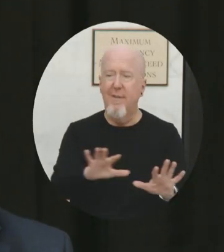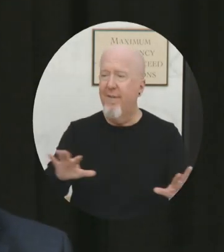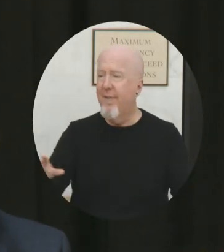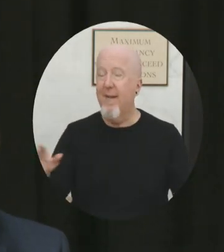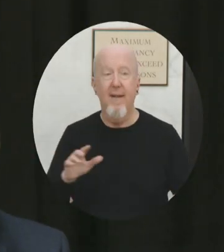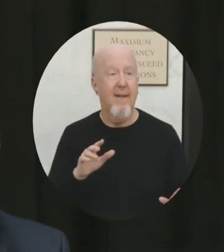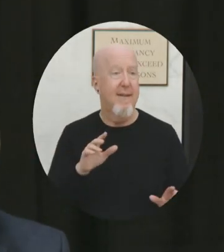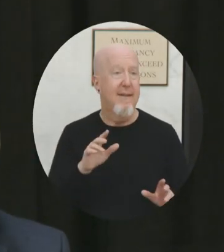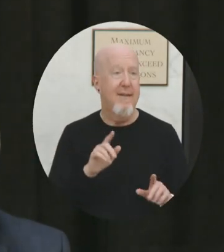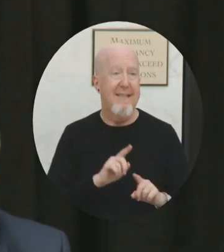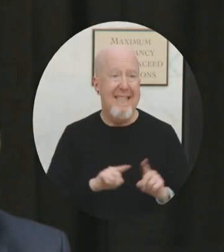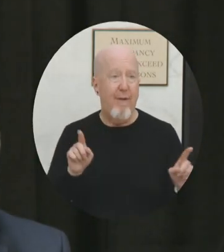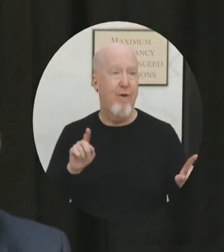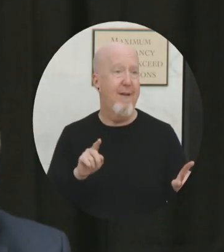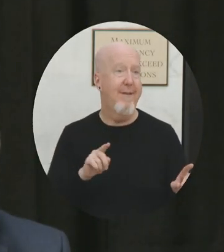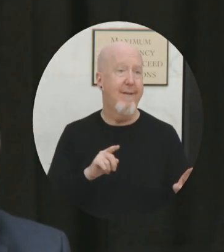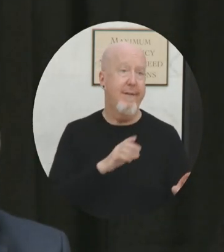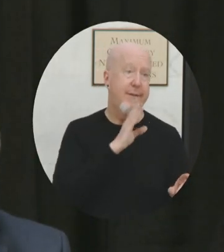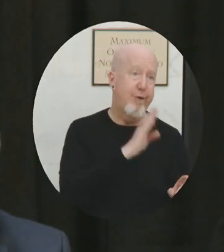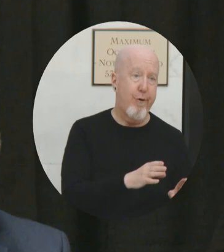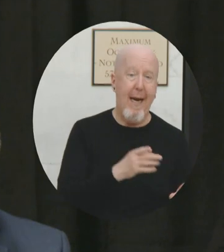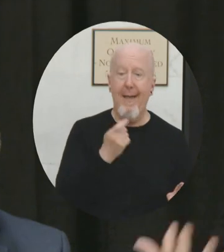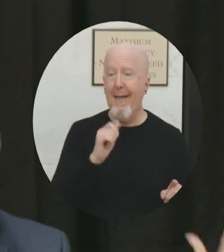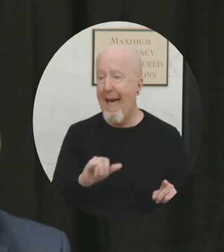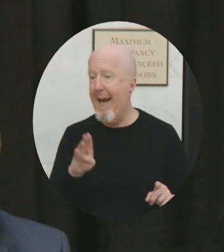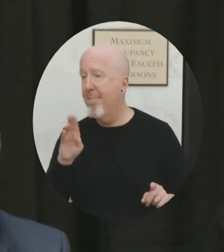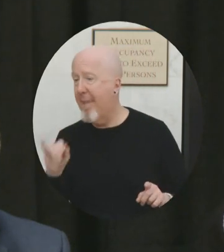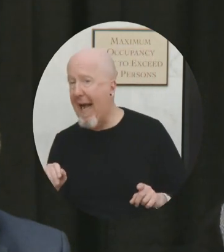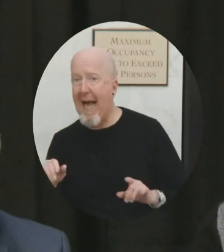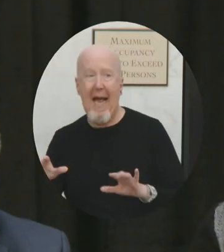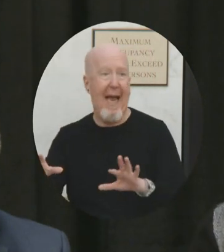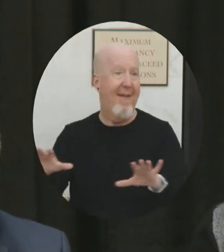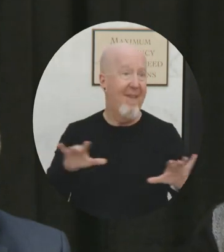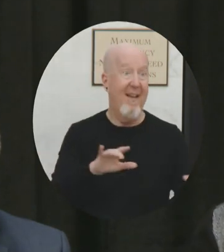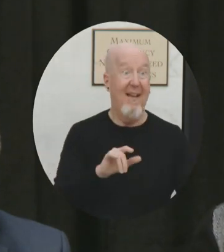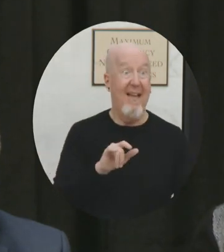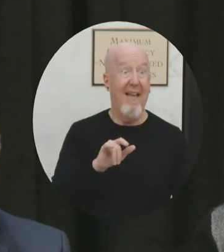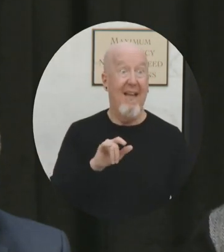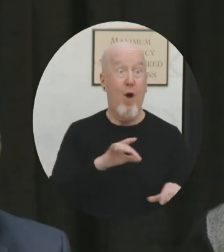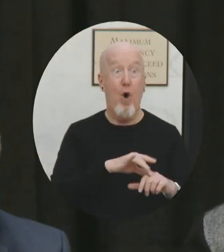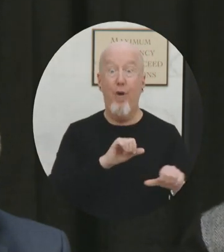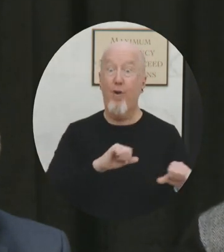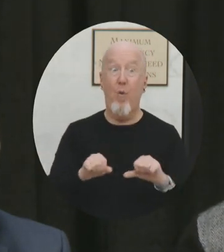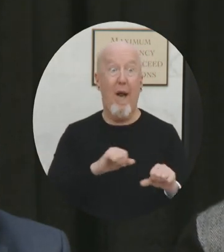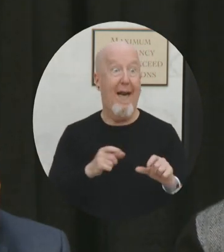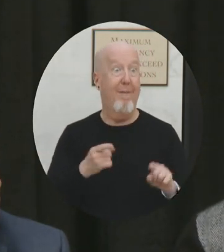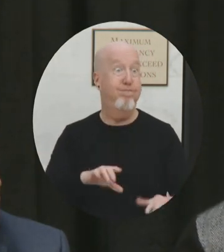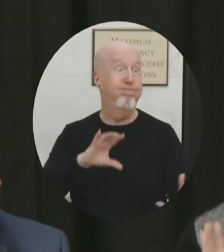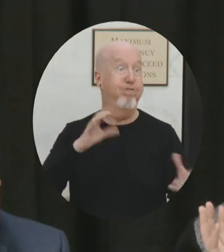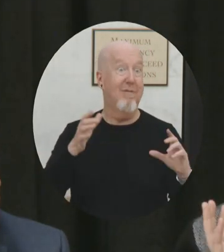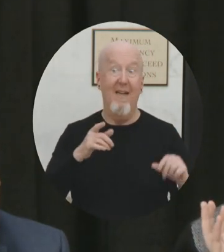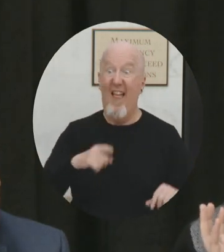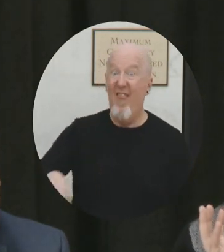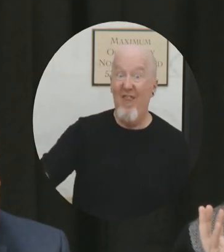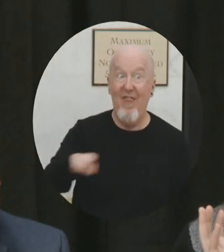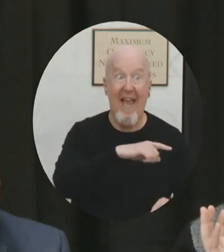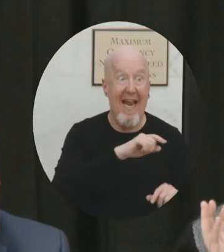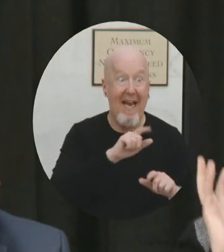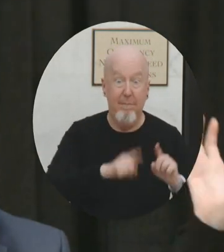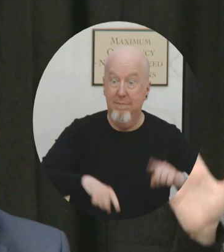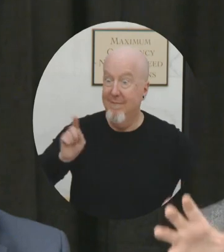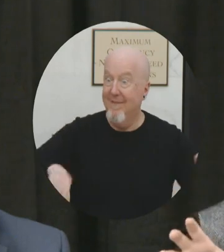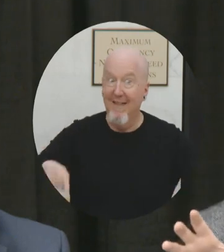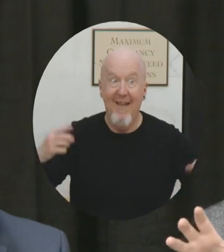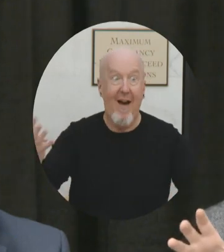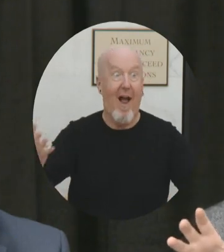and expressions and ways of being in the world are going to run to my building thinking I'm prepared for them, what work do I need to be able to